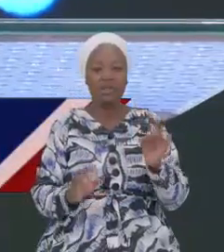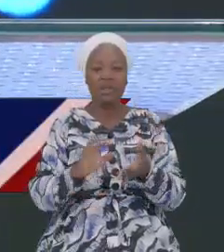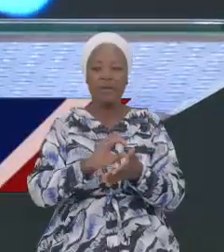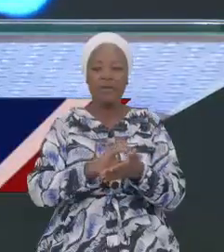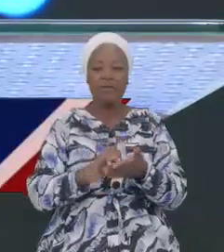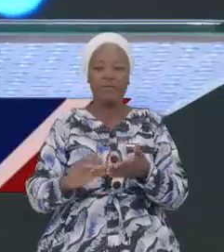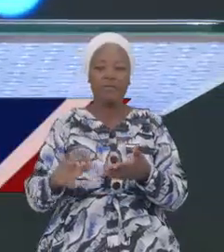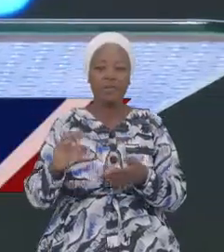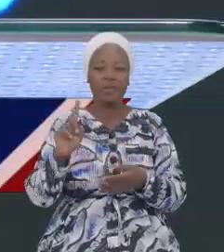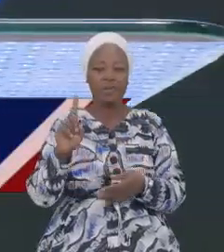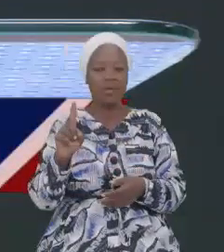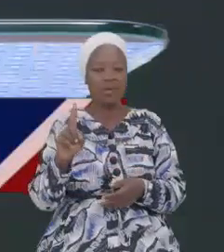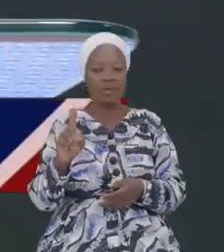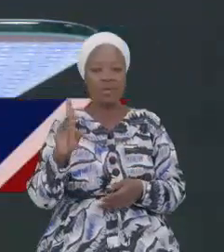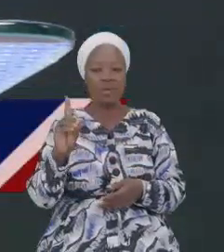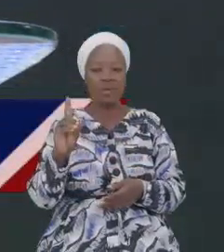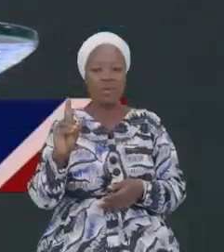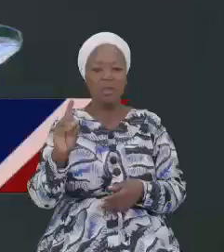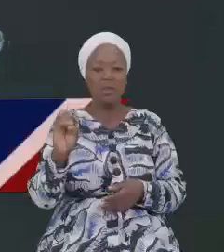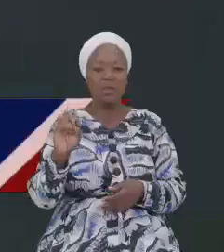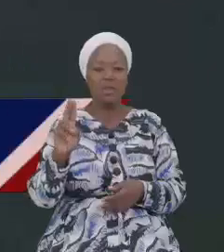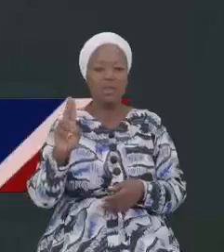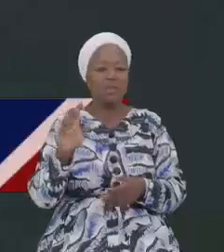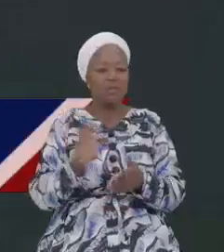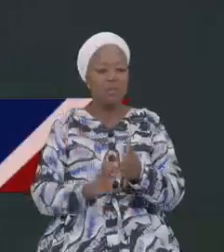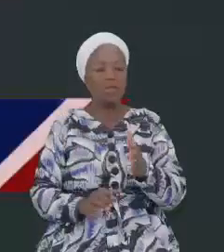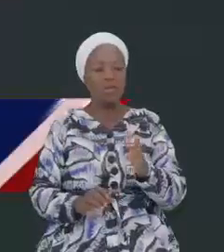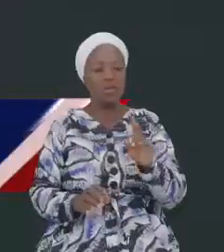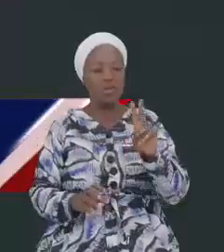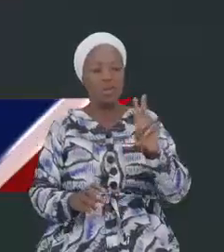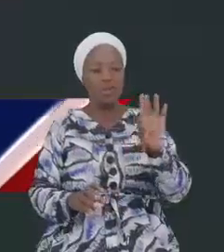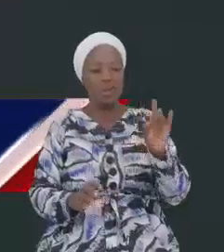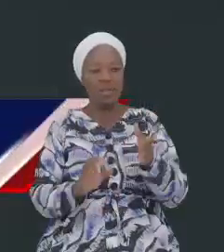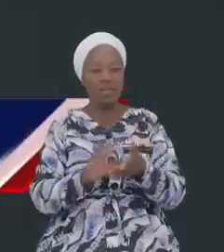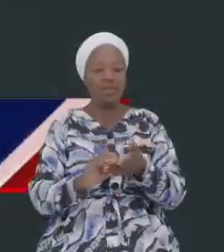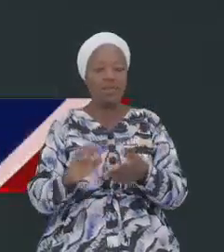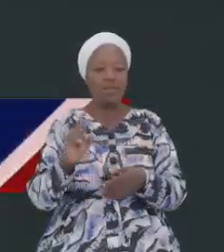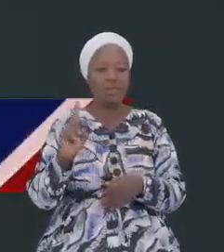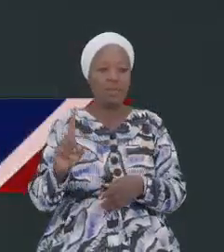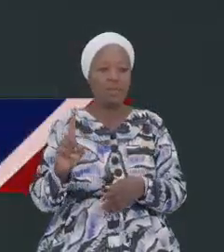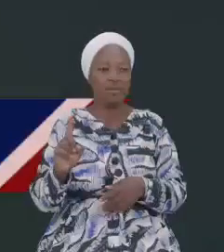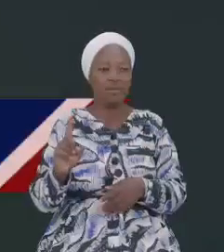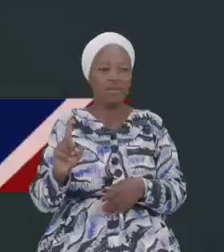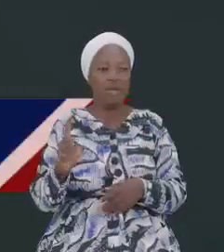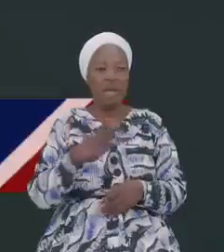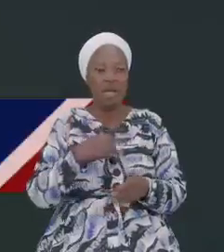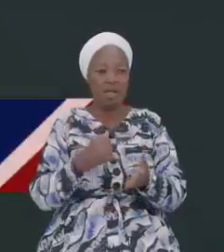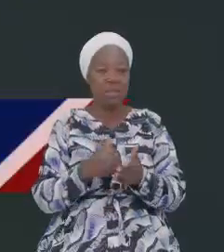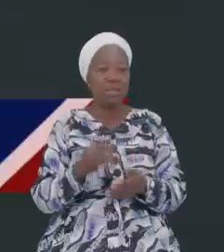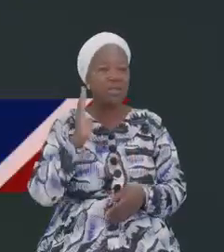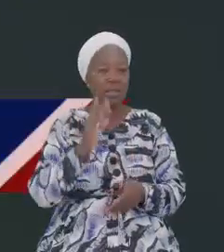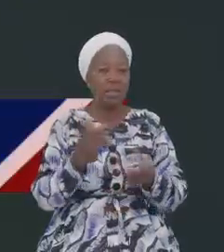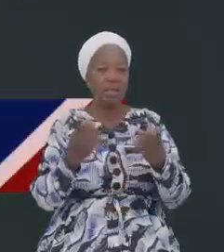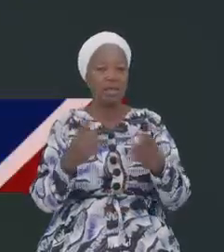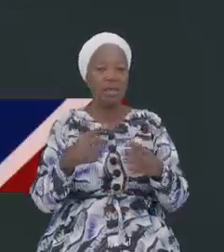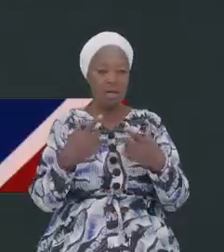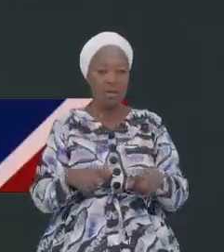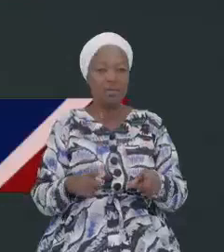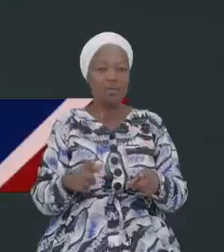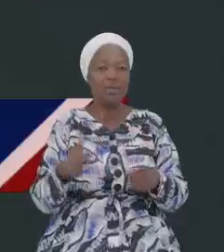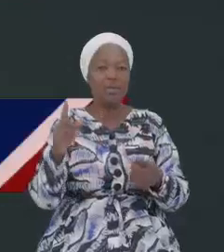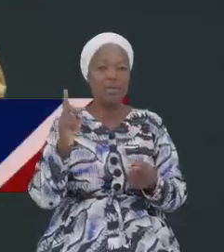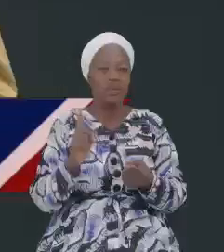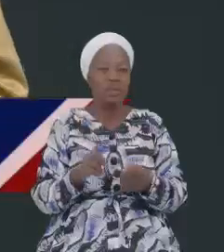reading from verse 1. Deuteronomy chapter 28. Reading from verse 1. And it shall come to